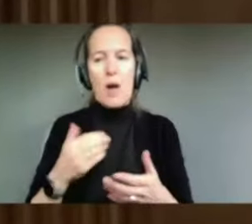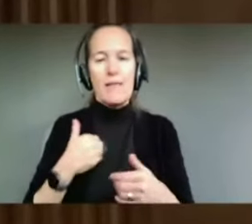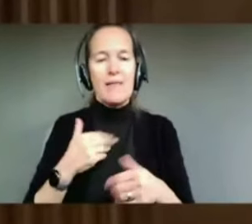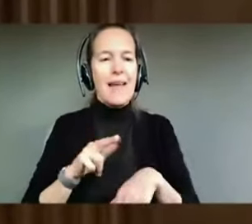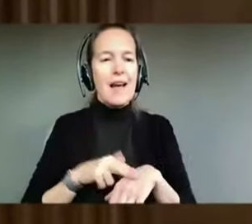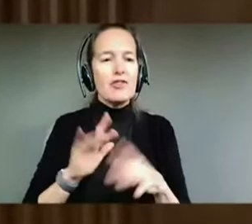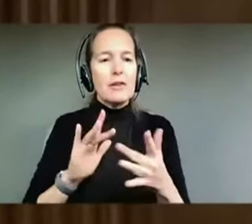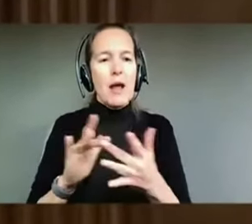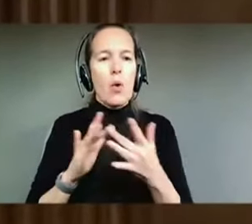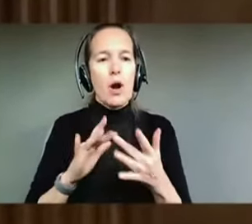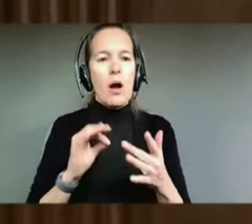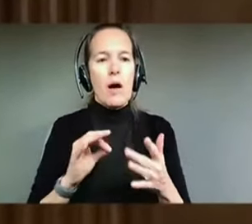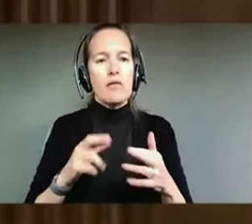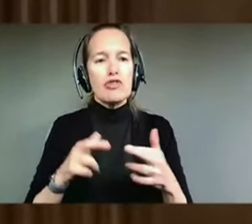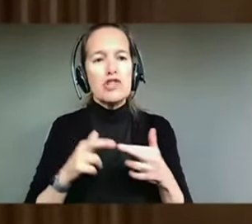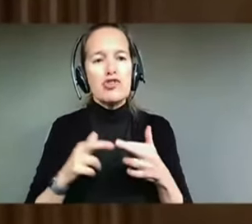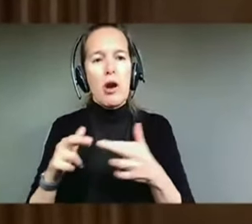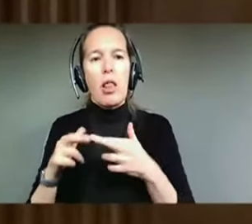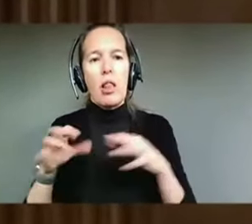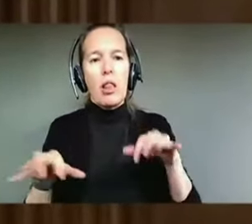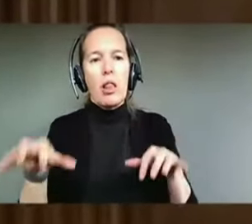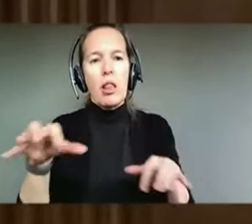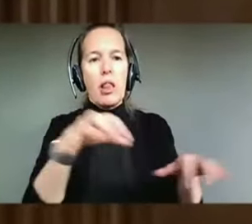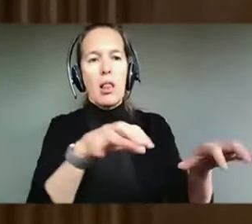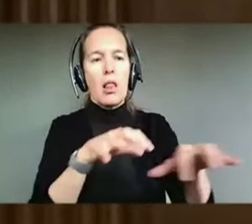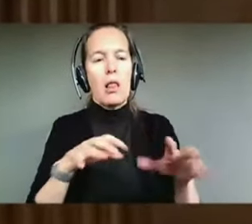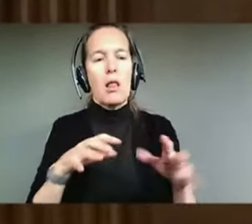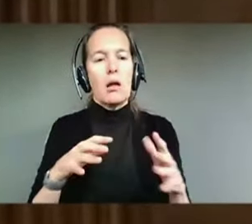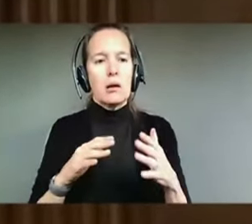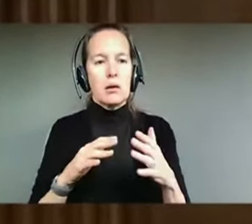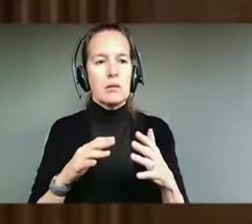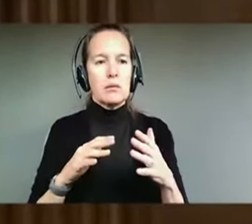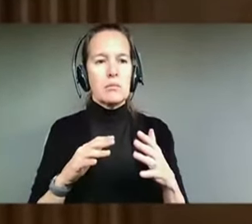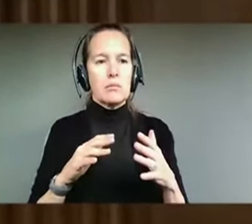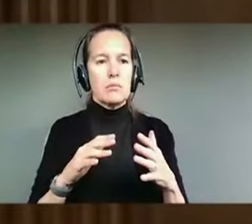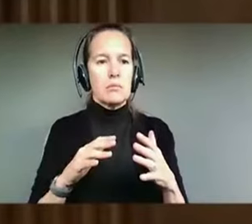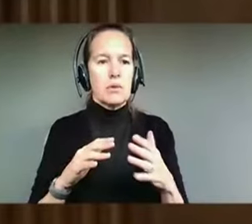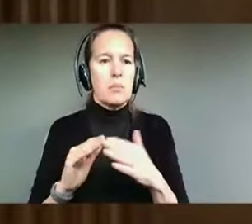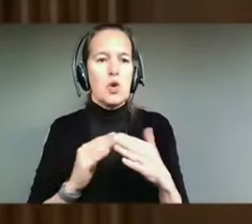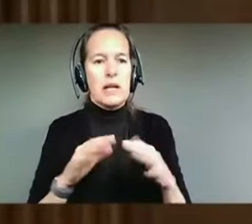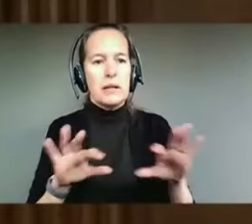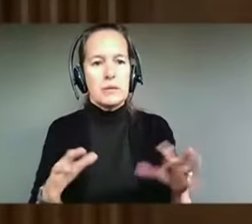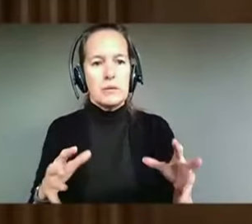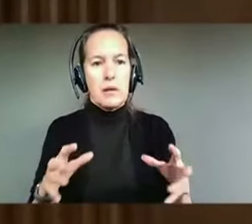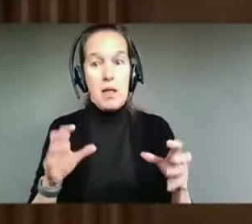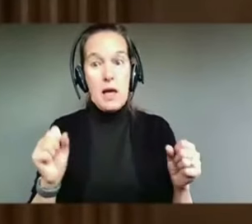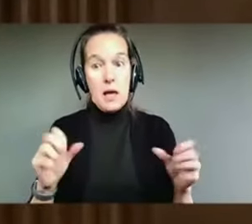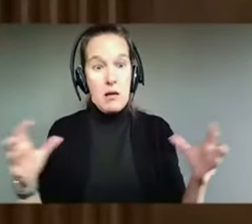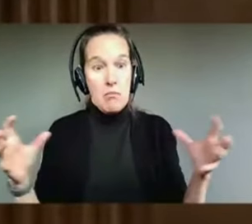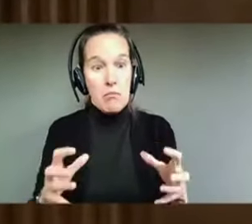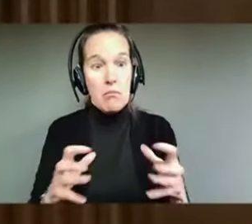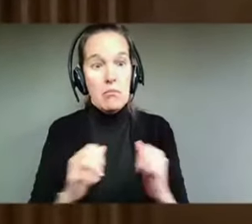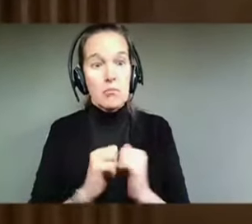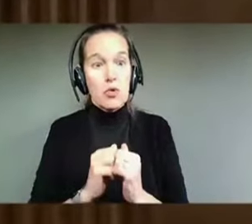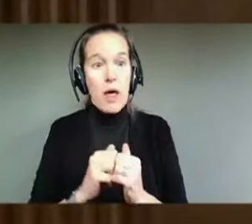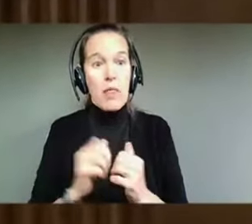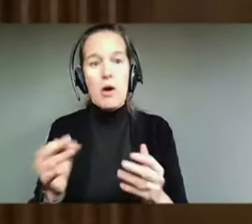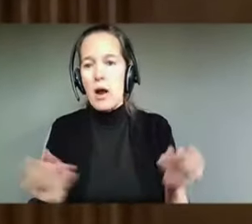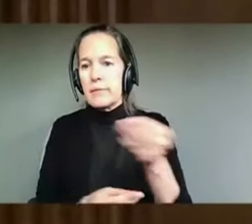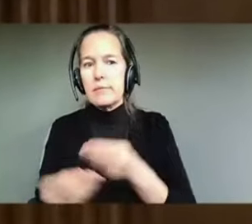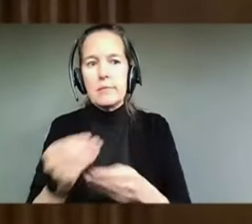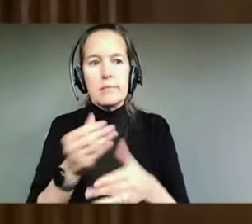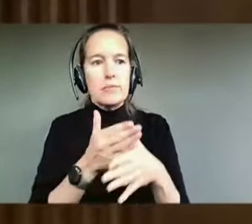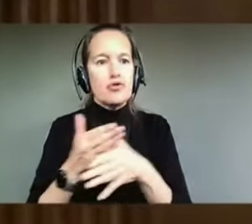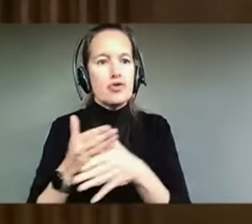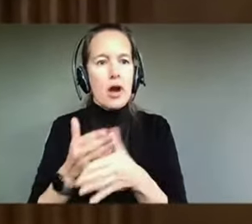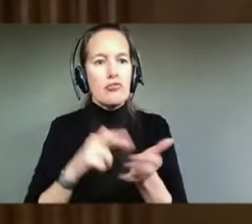communities of practice that meets virtually and can then disseminate and share information involving new research findings and new treatment options to